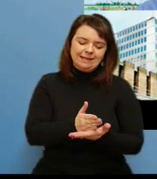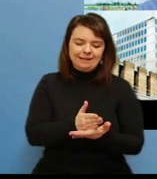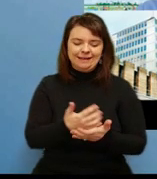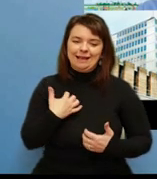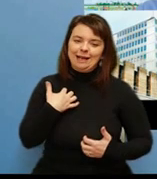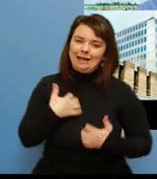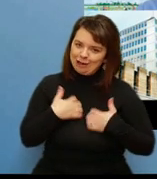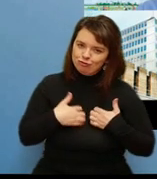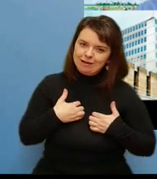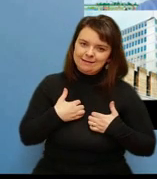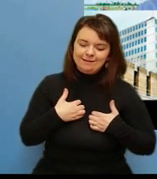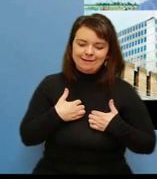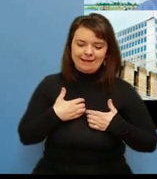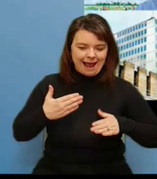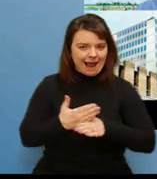fantastic. Thank you.